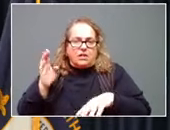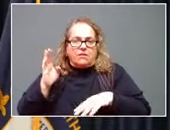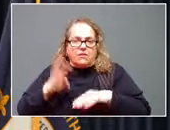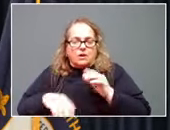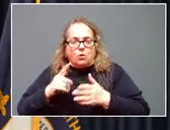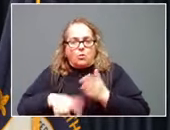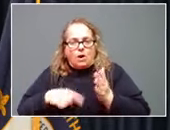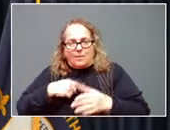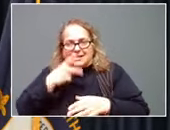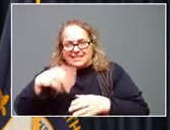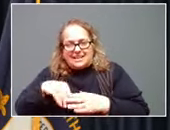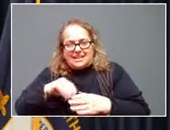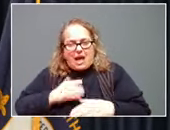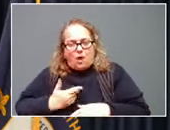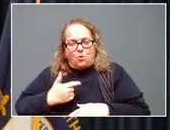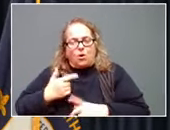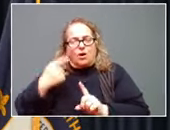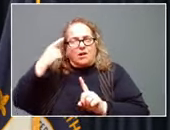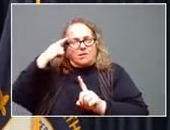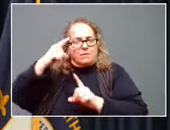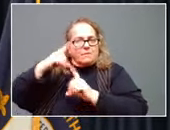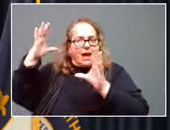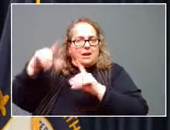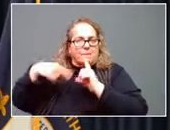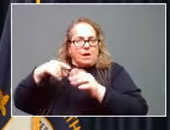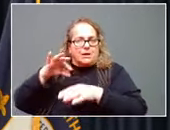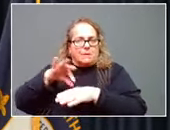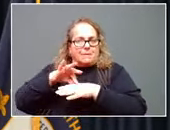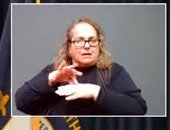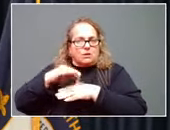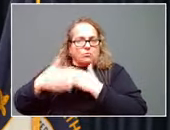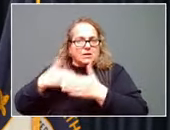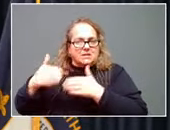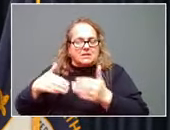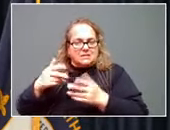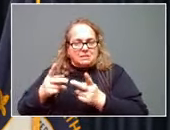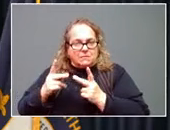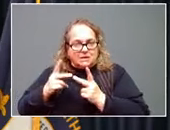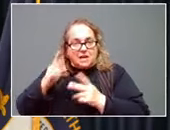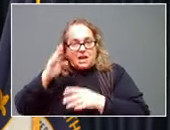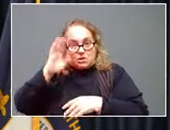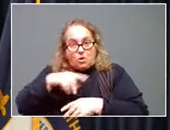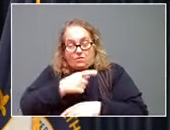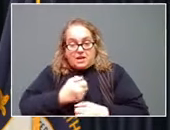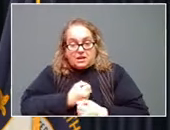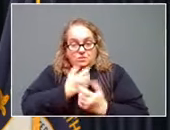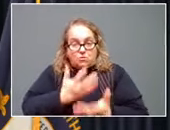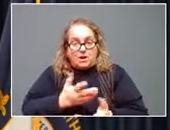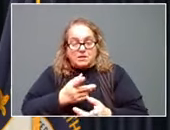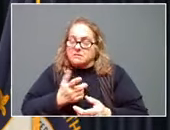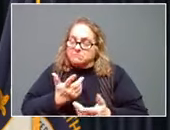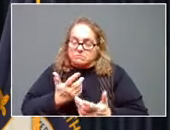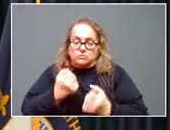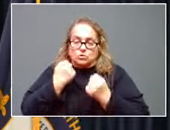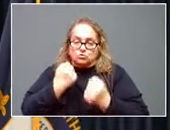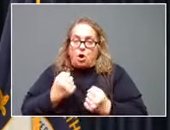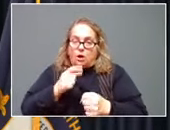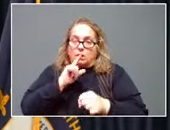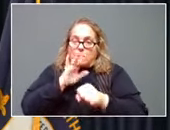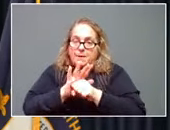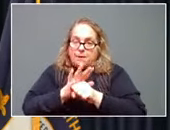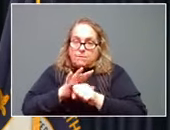mind about meat processing facilities. I know that they expressed a deep commitment to safety, and we will